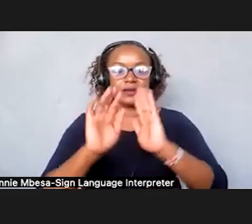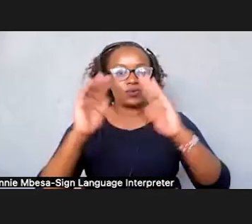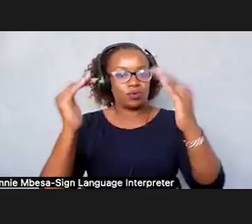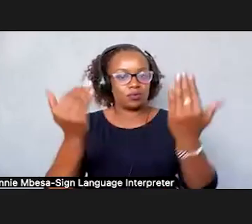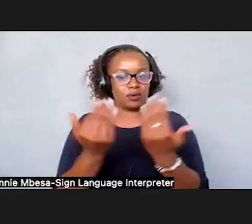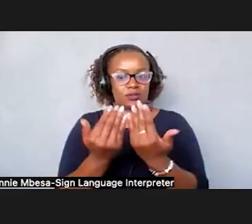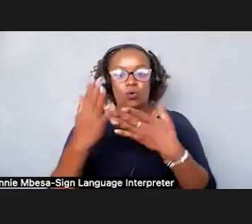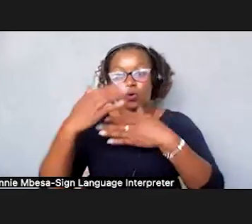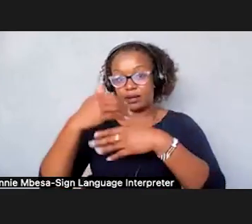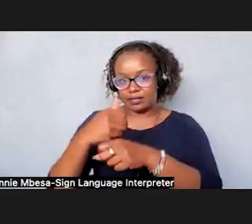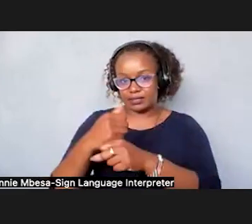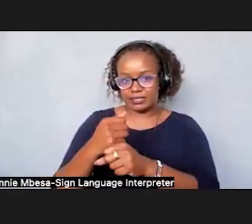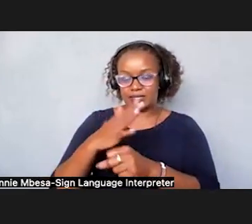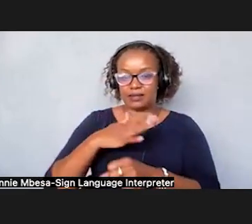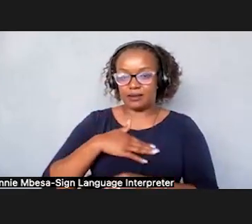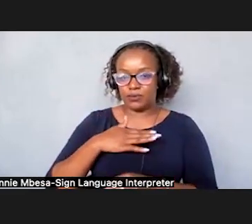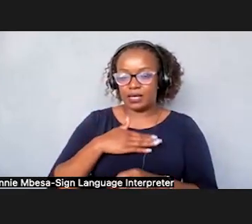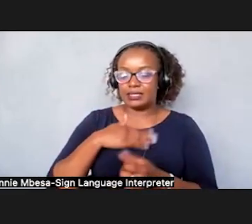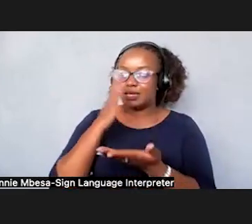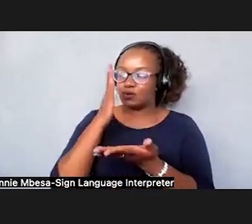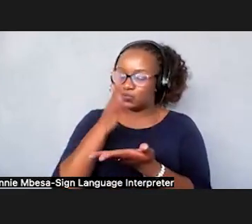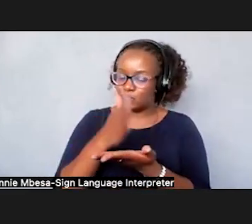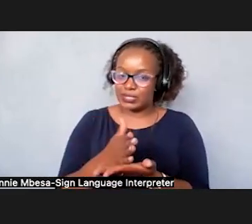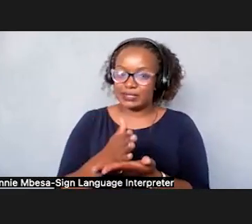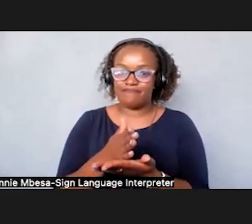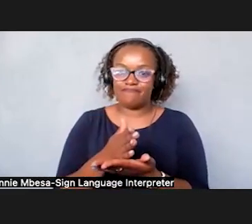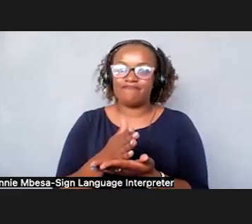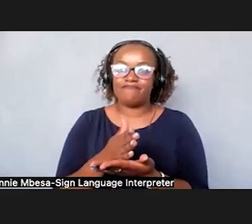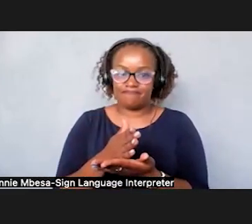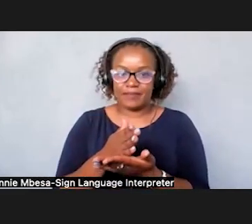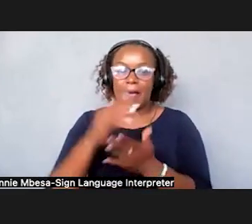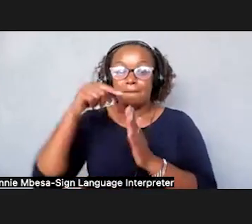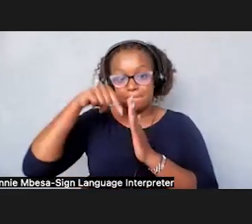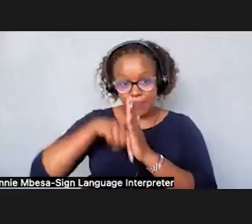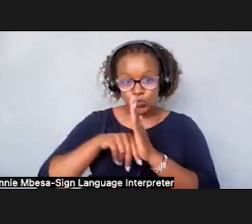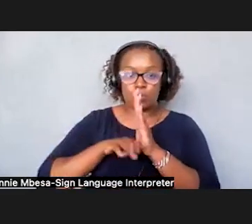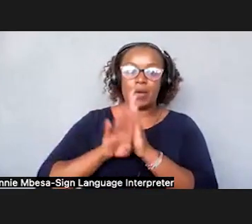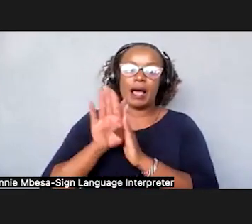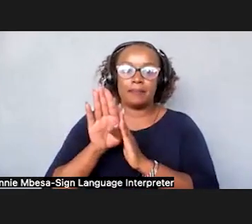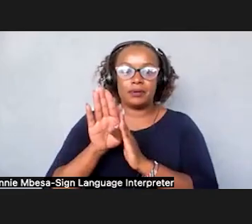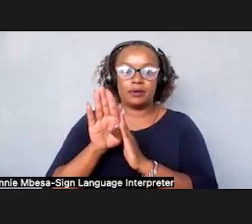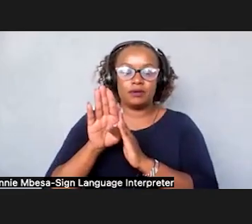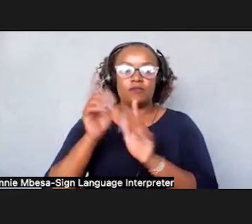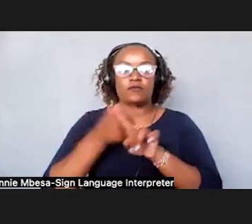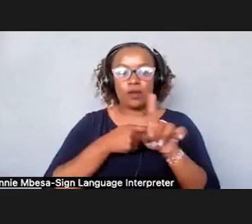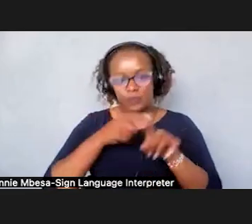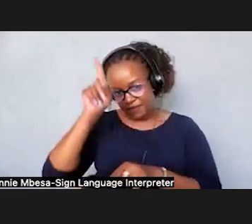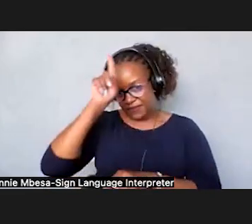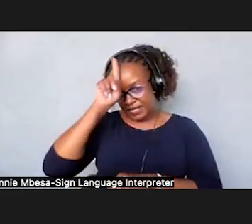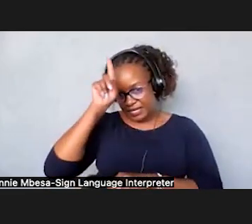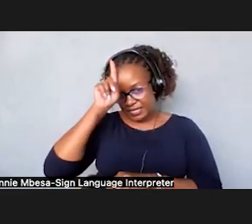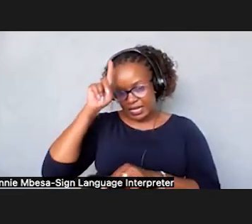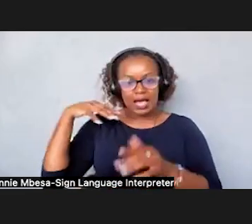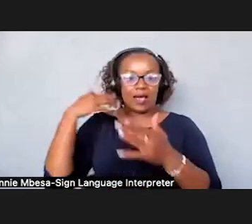organization, I can say, is a truly bottom up from the village level to the global stage. So every